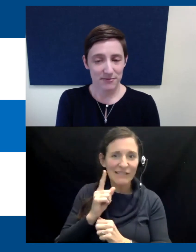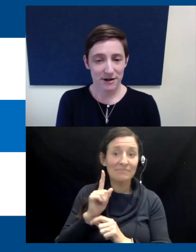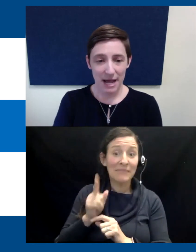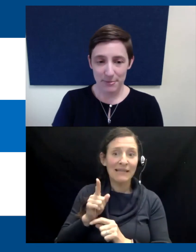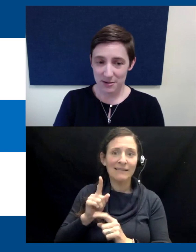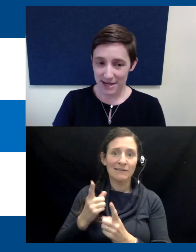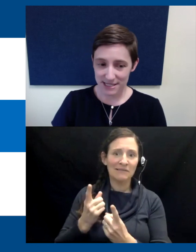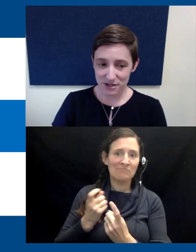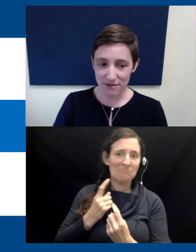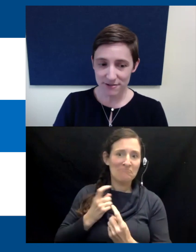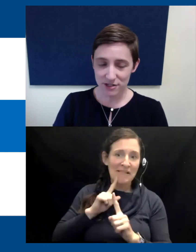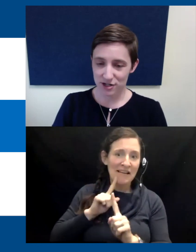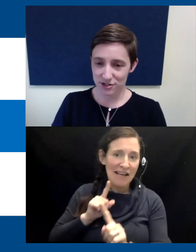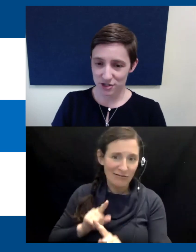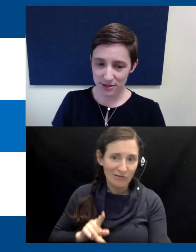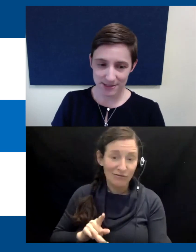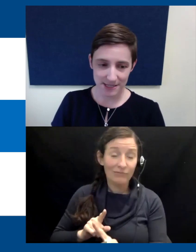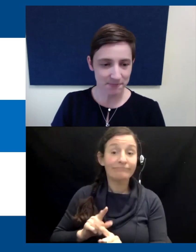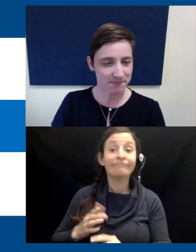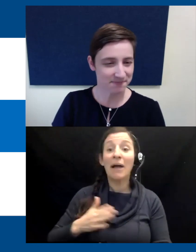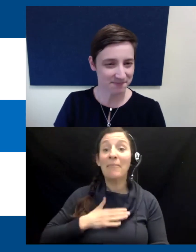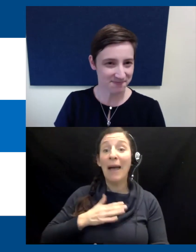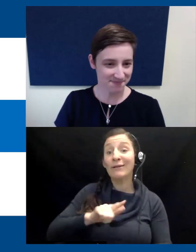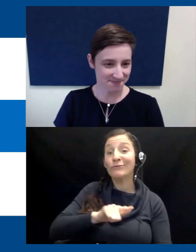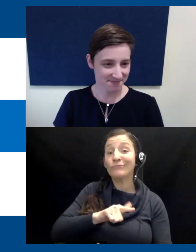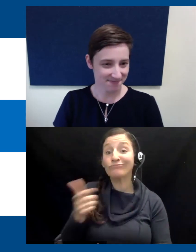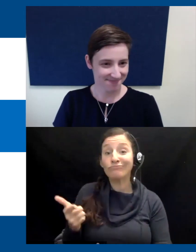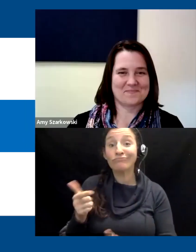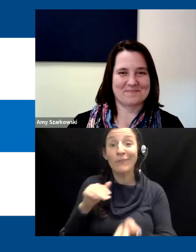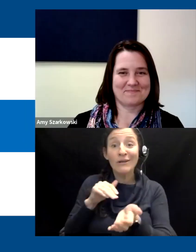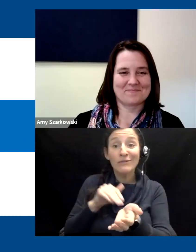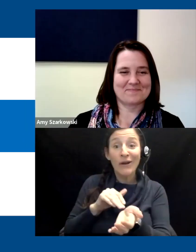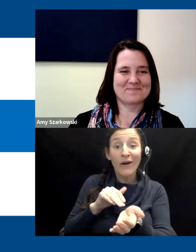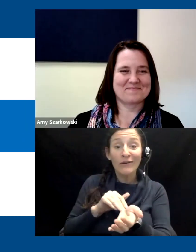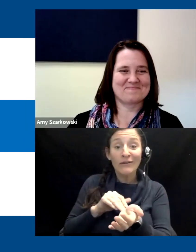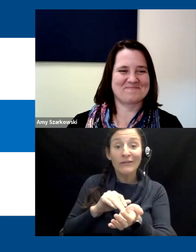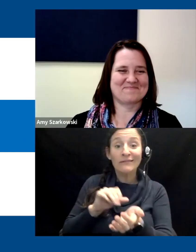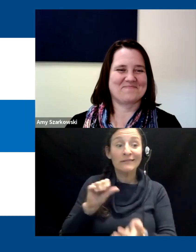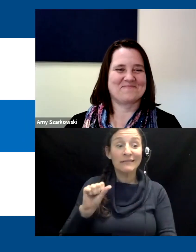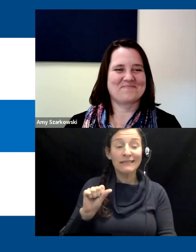And now I'm very happy to pass it off to Dr. Zarkowski.